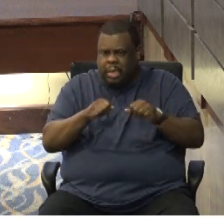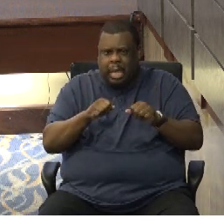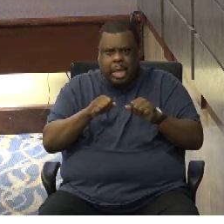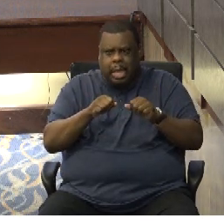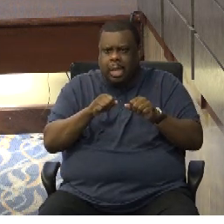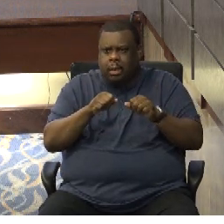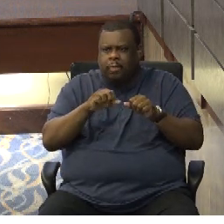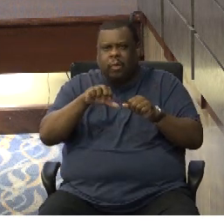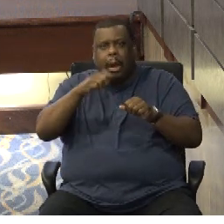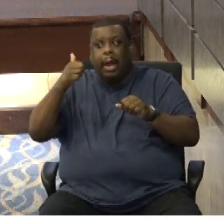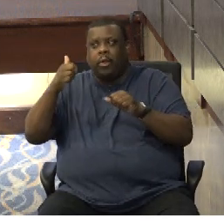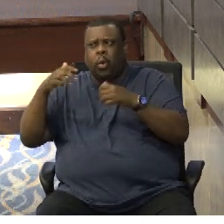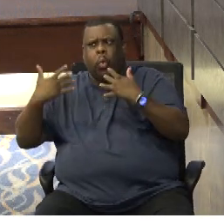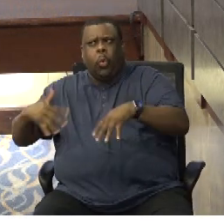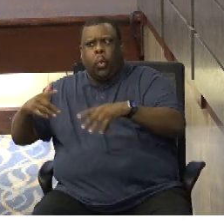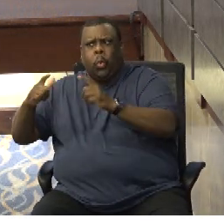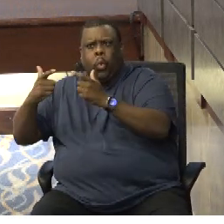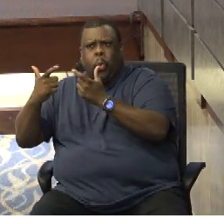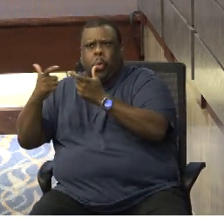bigger projects